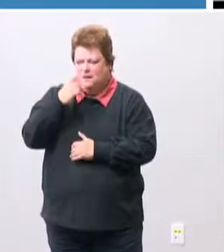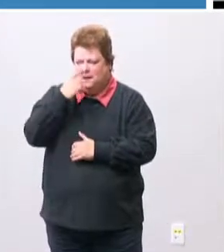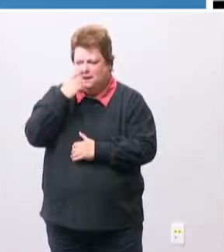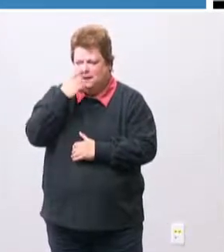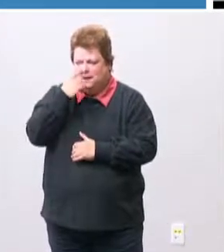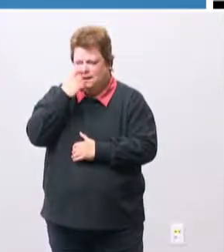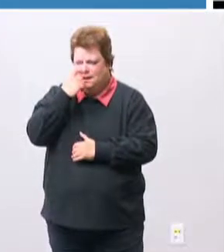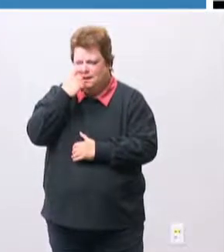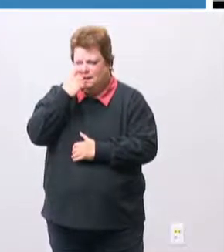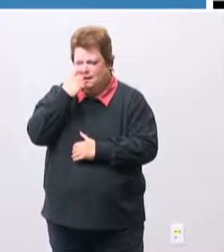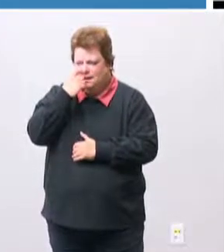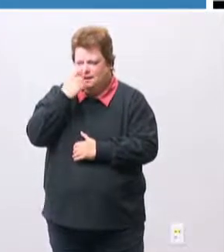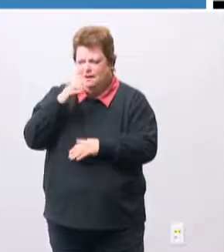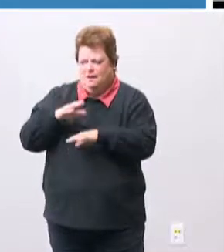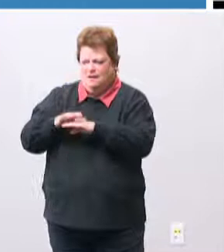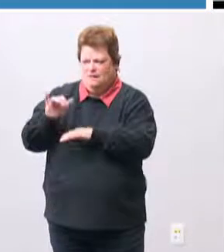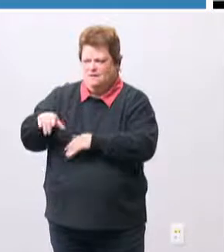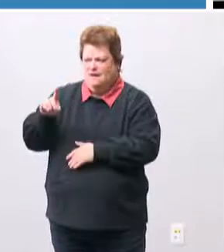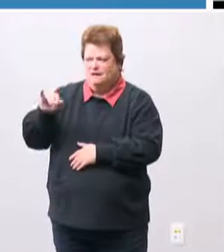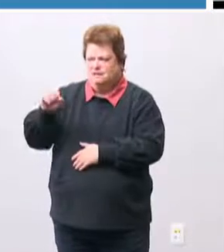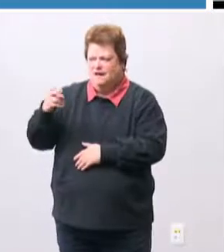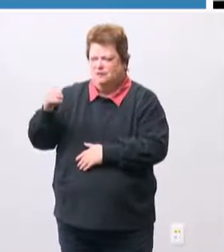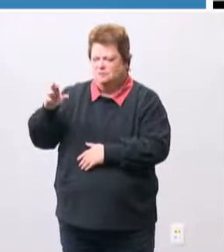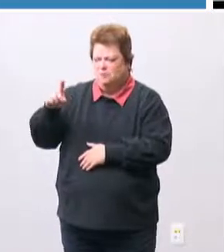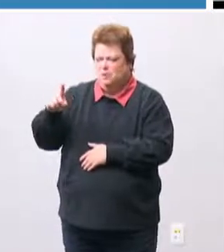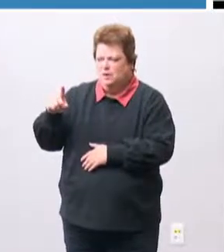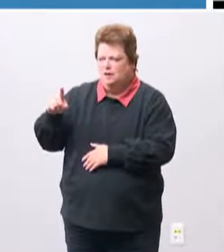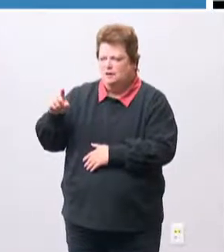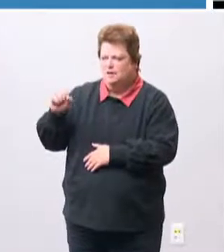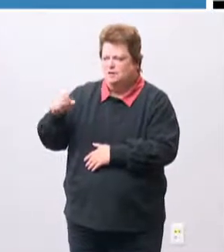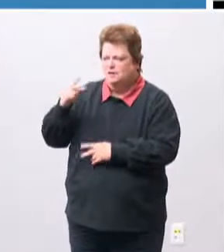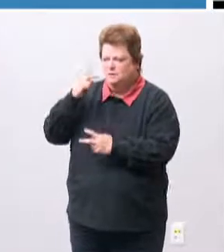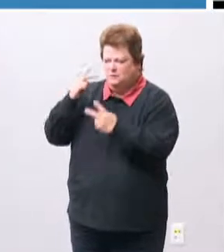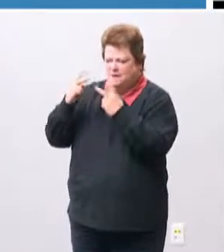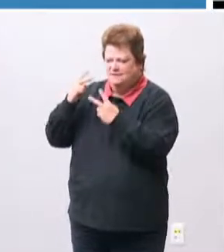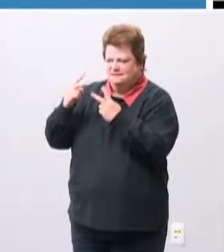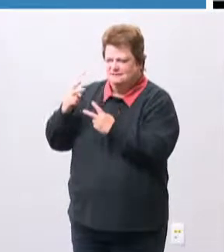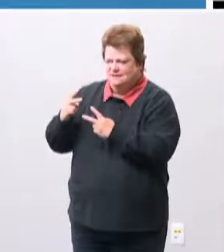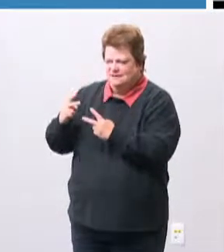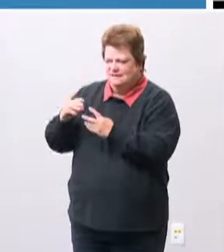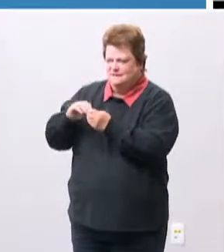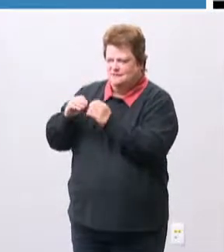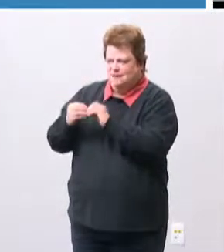It's on the dashboard. You can see.